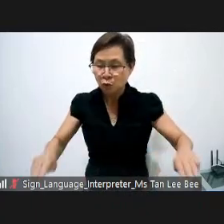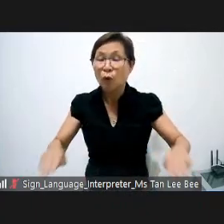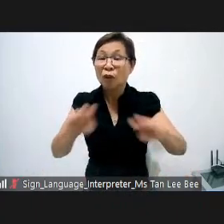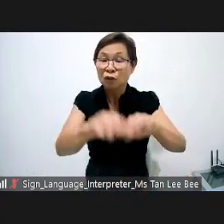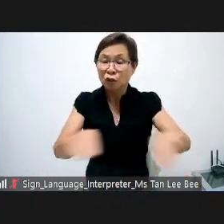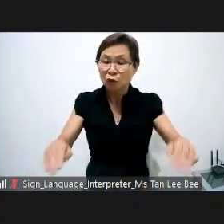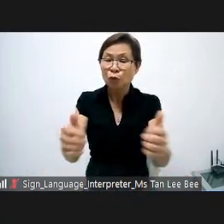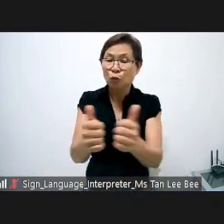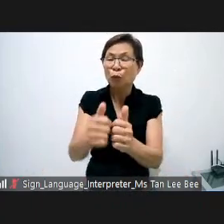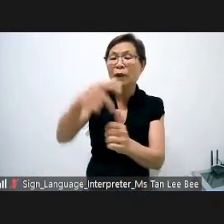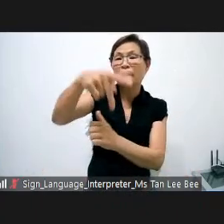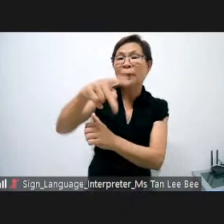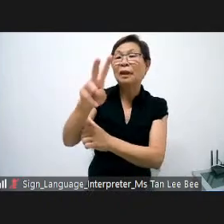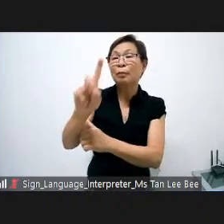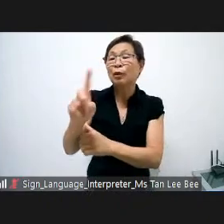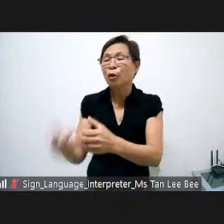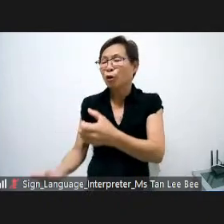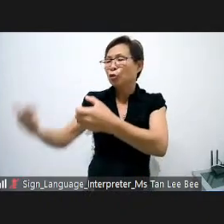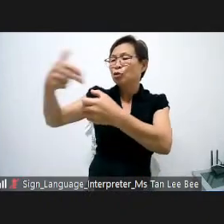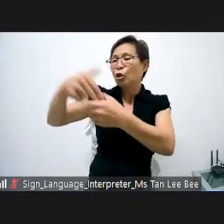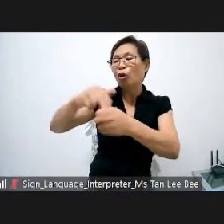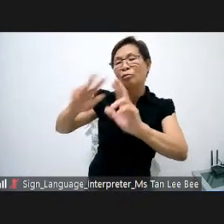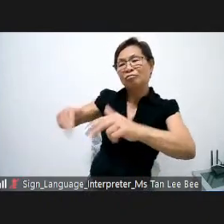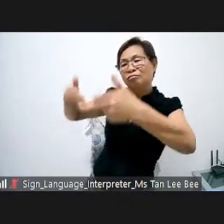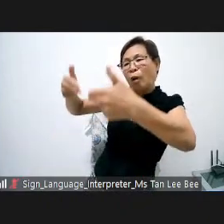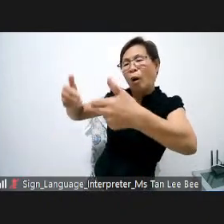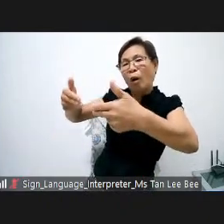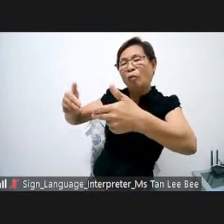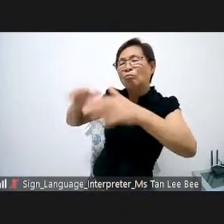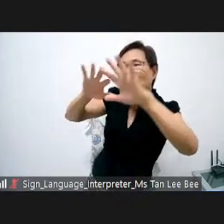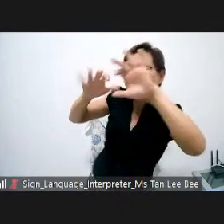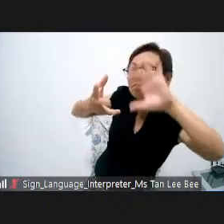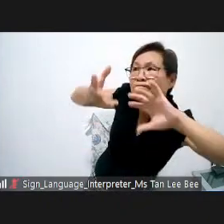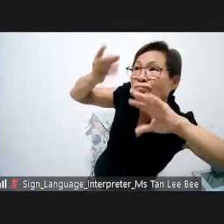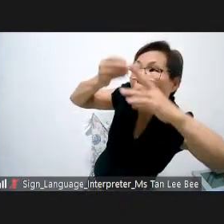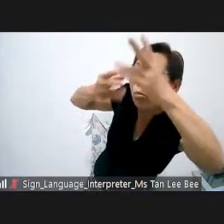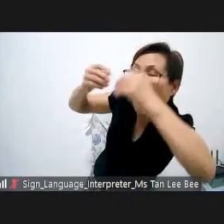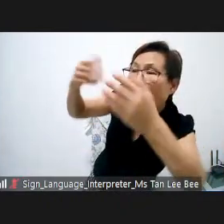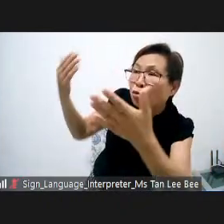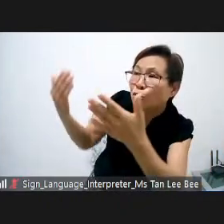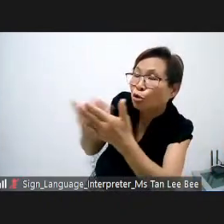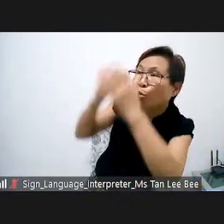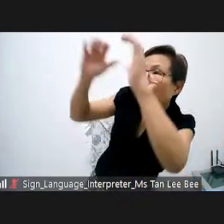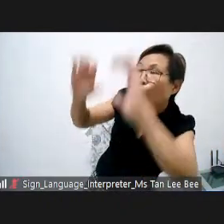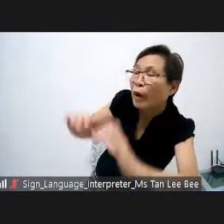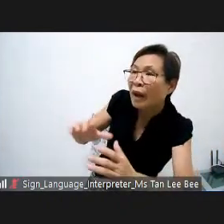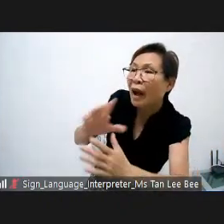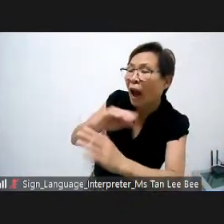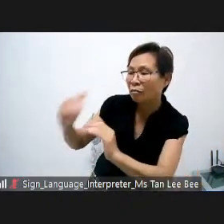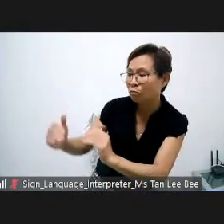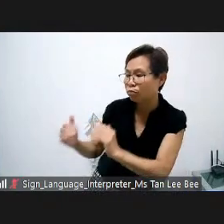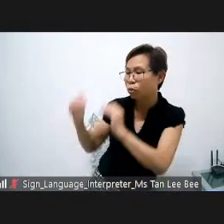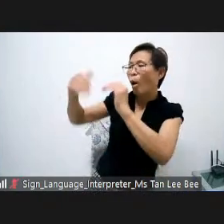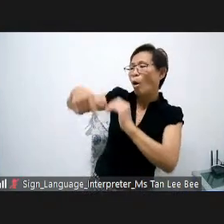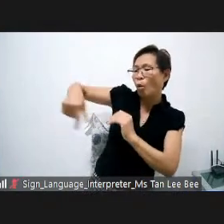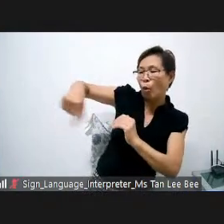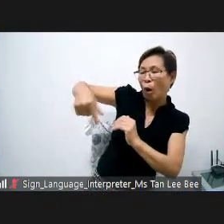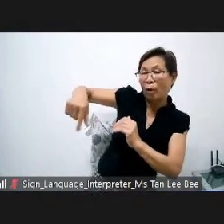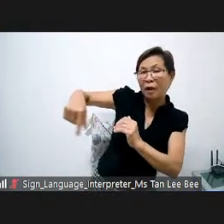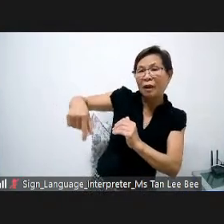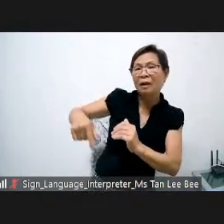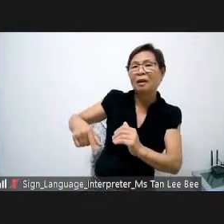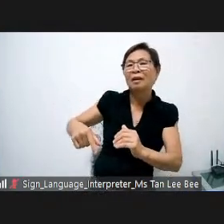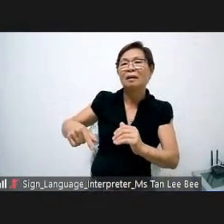disability participate in this webinar to explore new approaches in uplifting the quality of